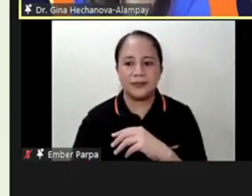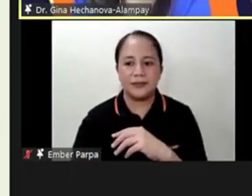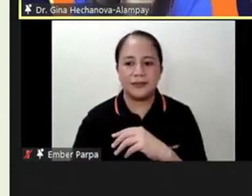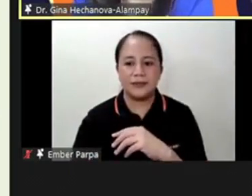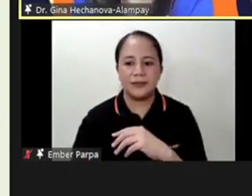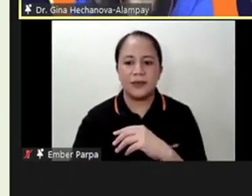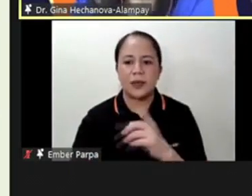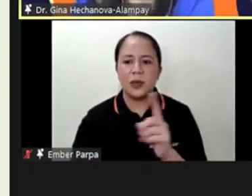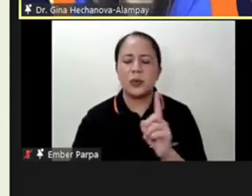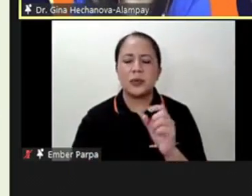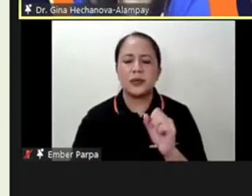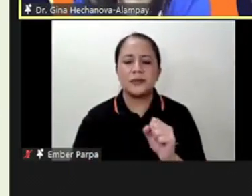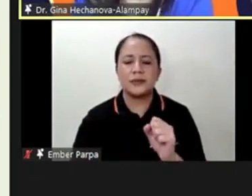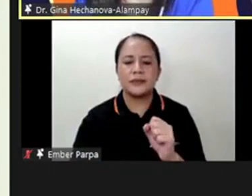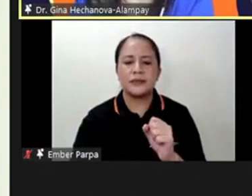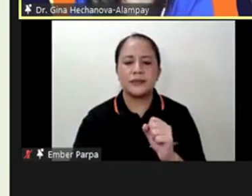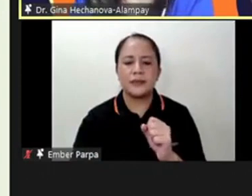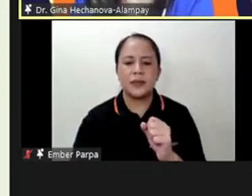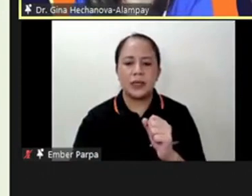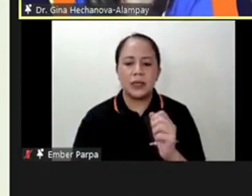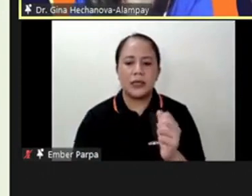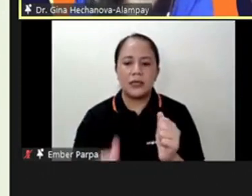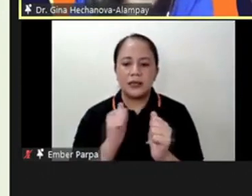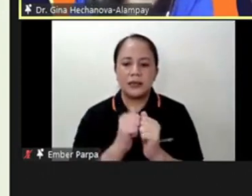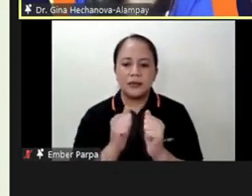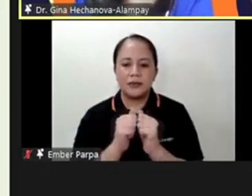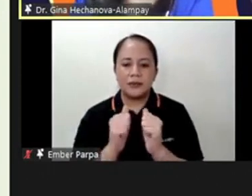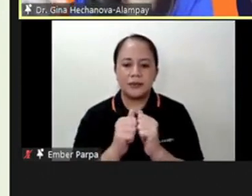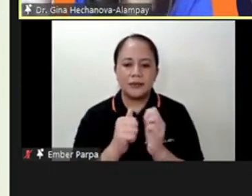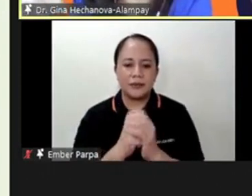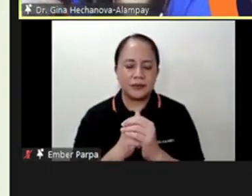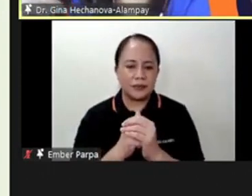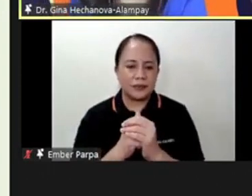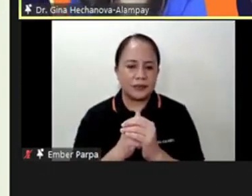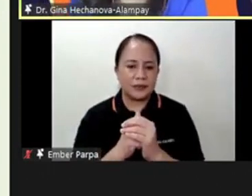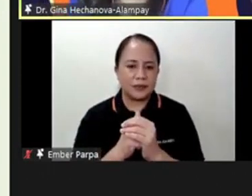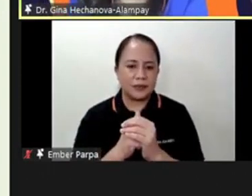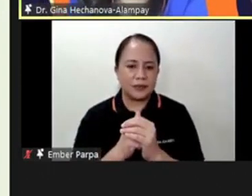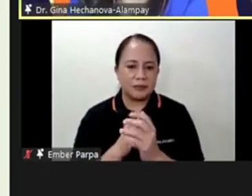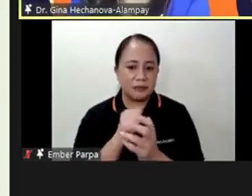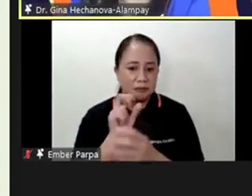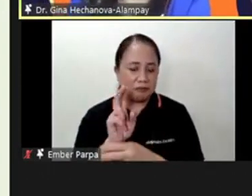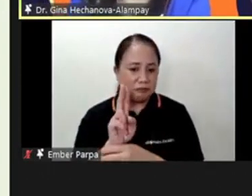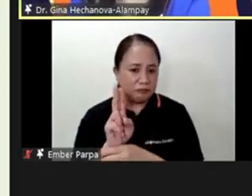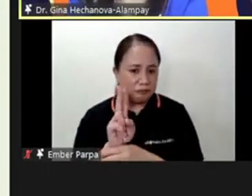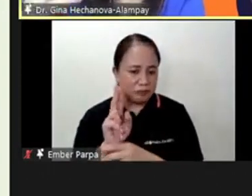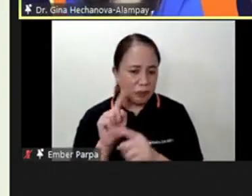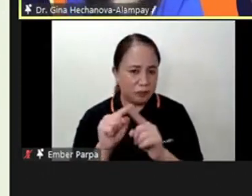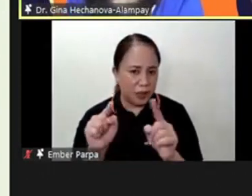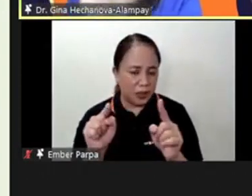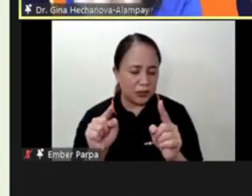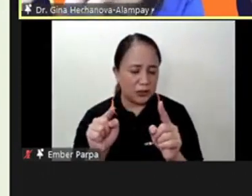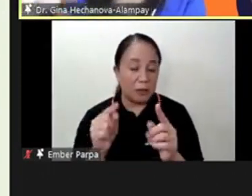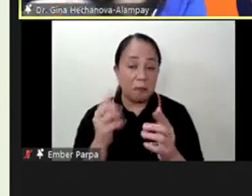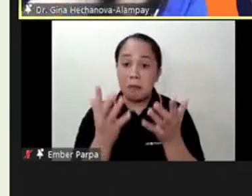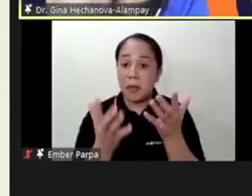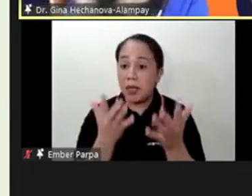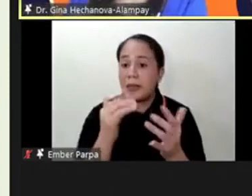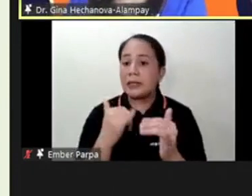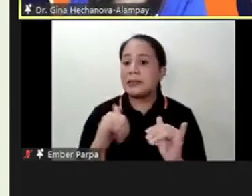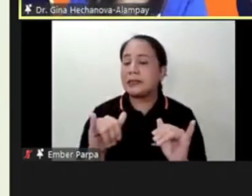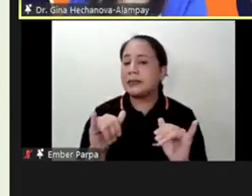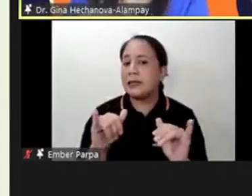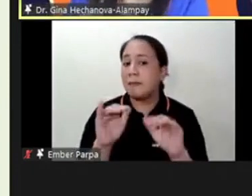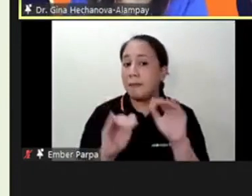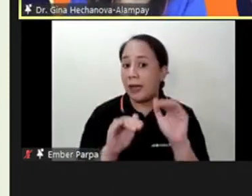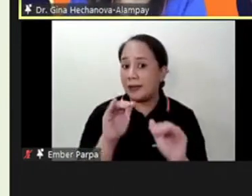that mean? Hindi naman sa sinasabi natin na hindi talaga siya useful, pero baka naman it's also the